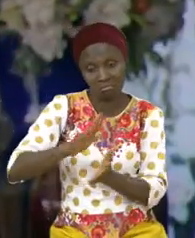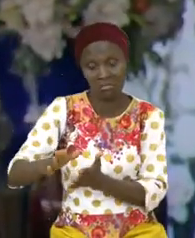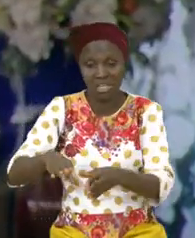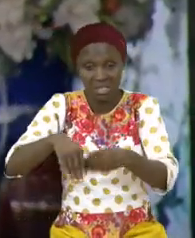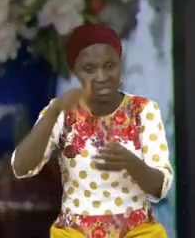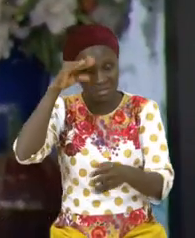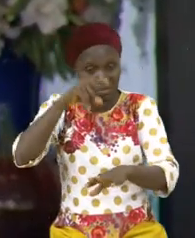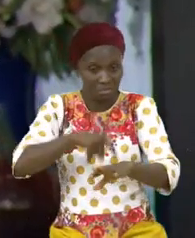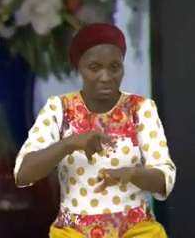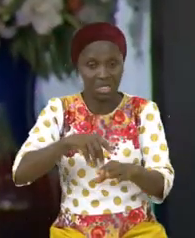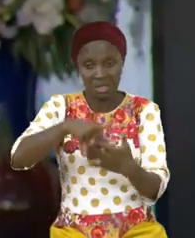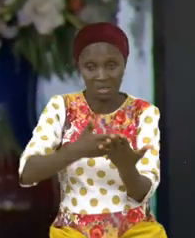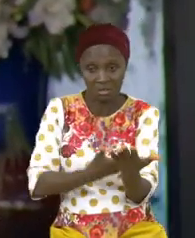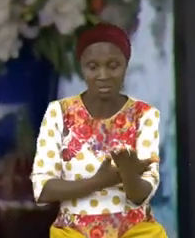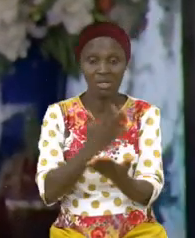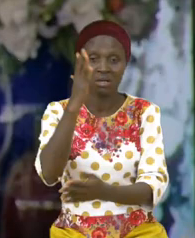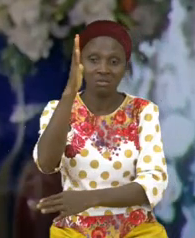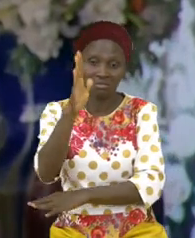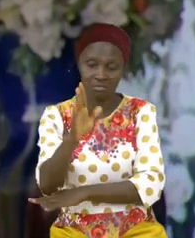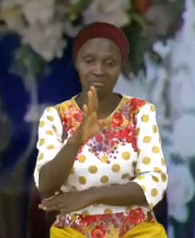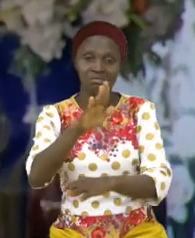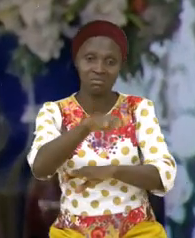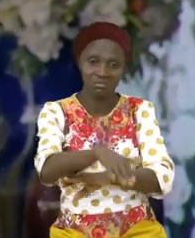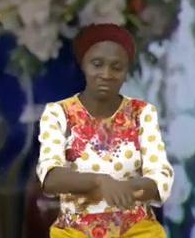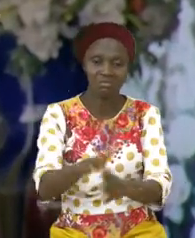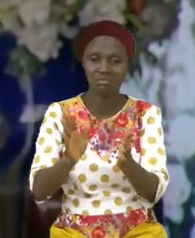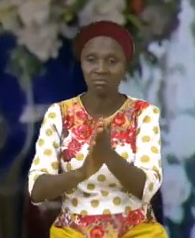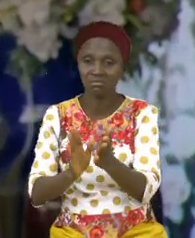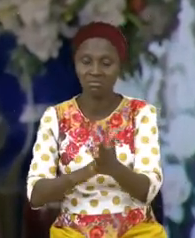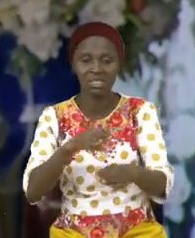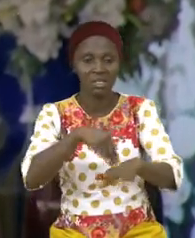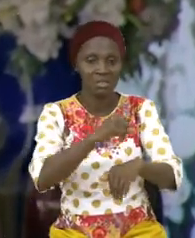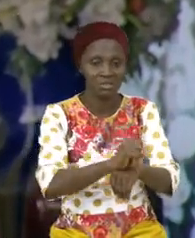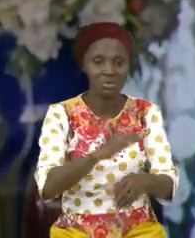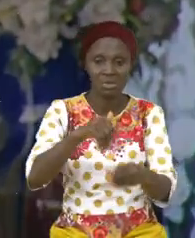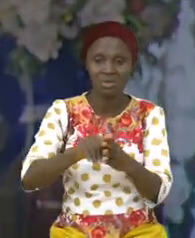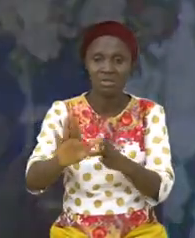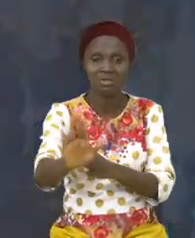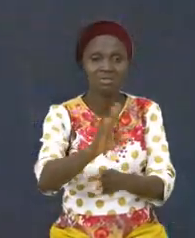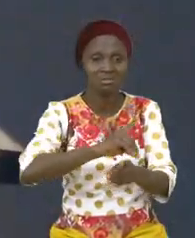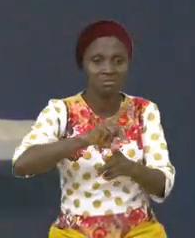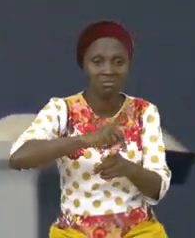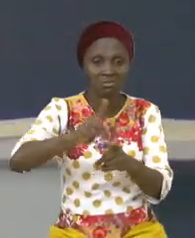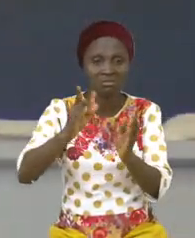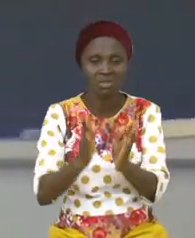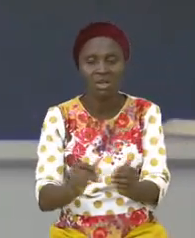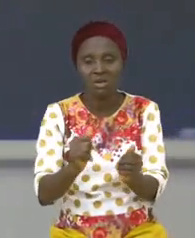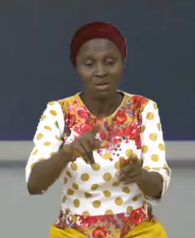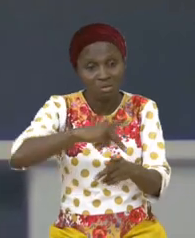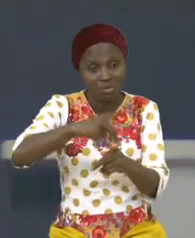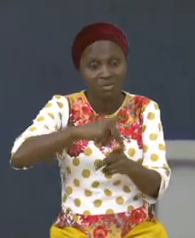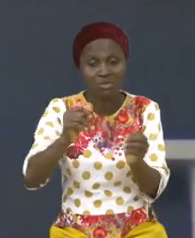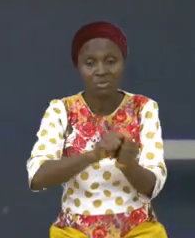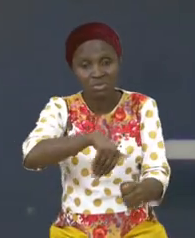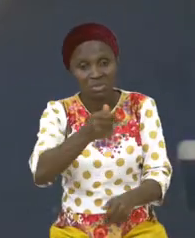the afternoon, in the evening, in school, at work, in your profession, with other people, interacting with